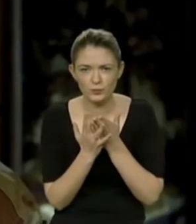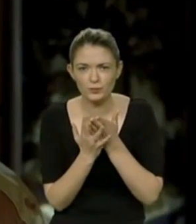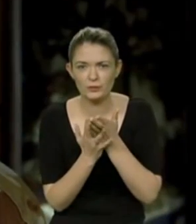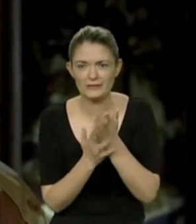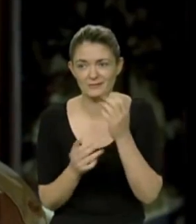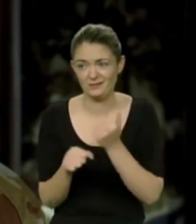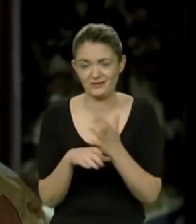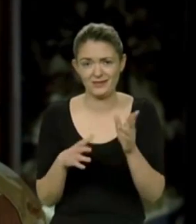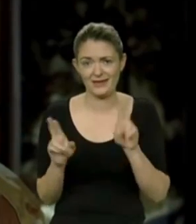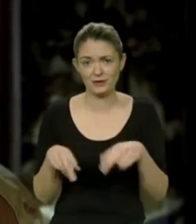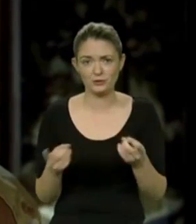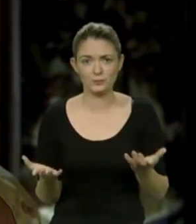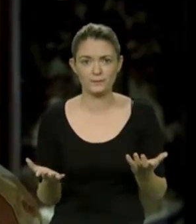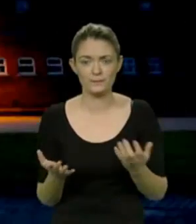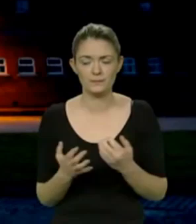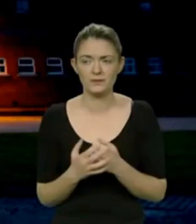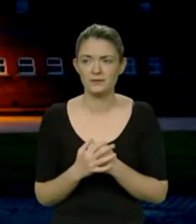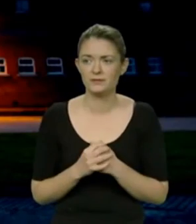through it. You know, that's all you can do.